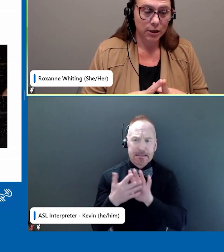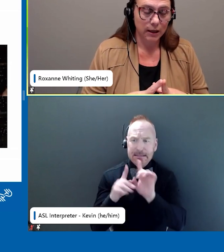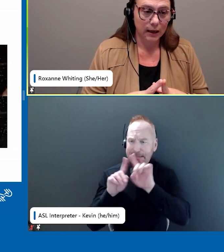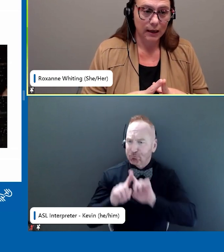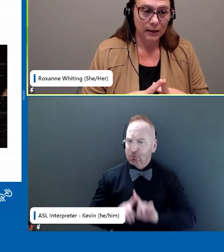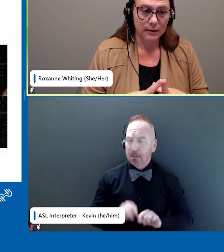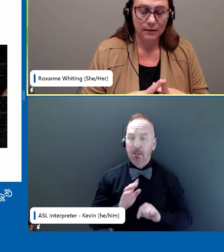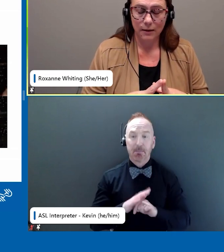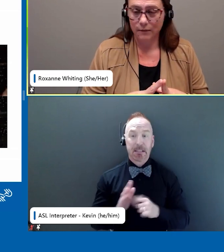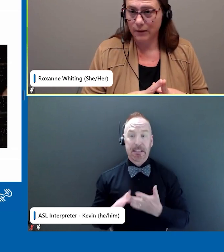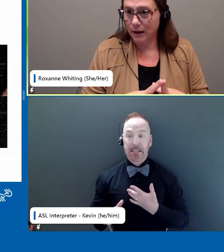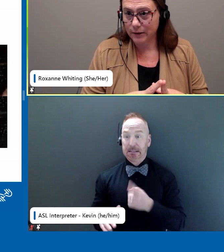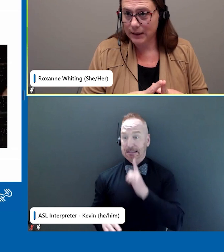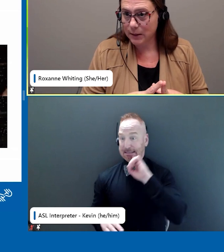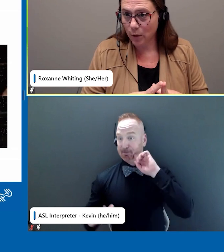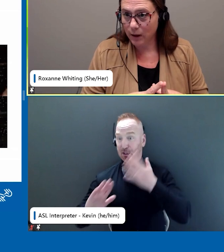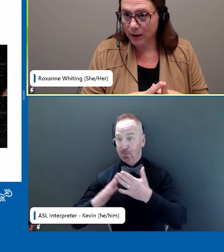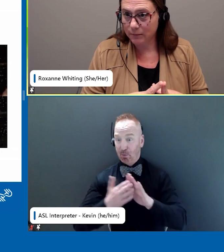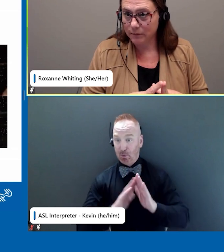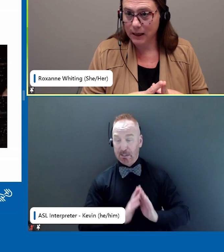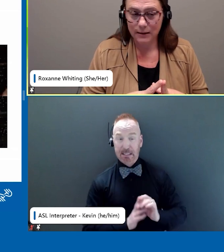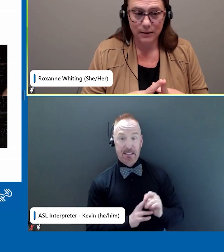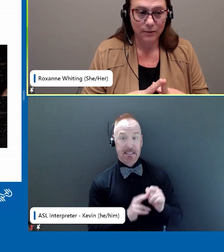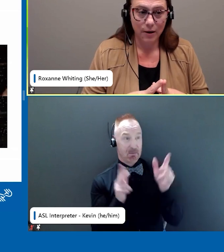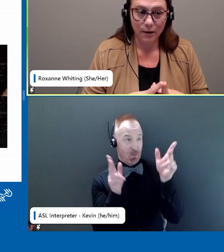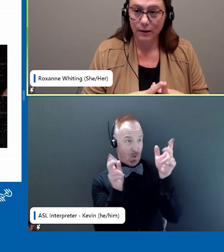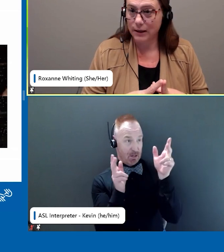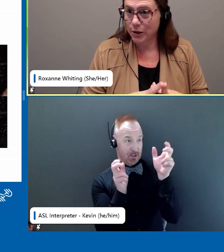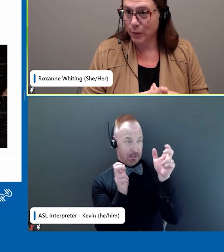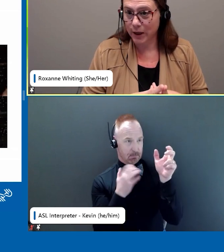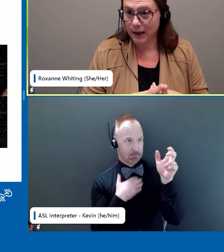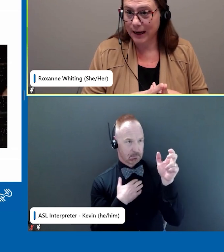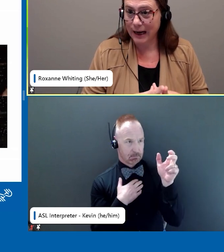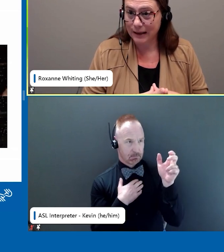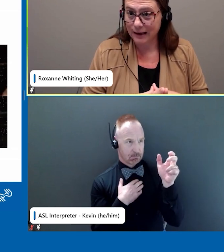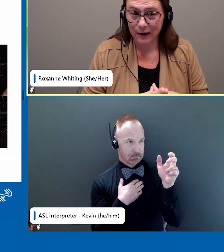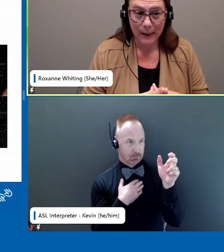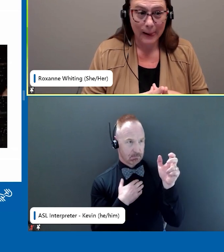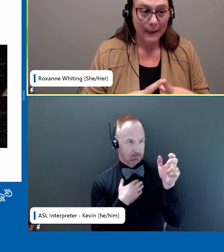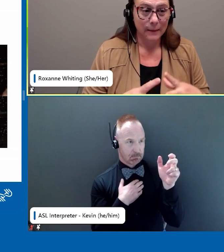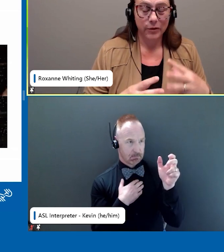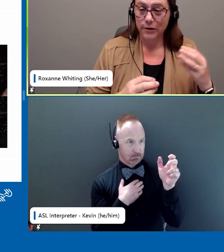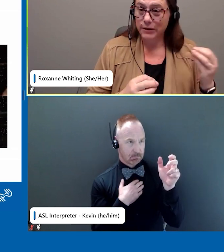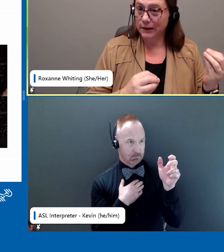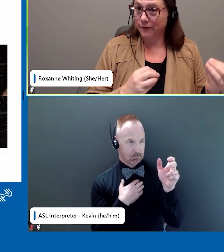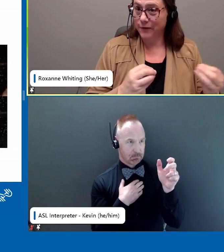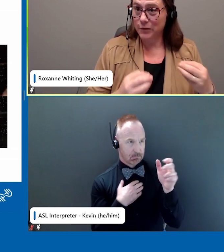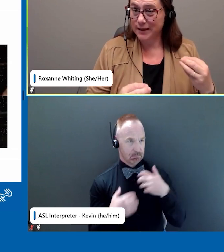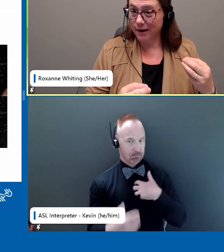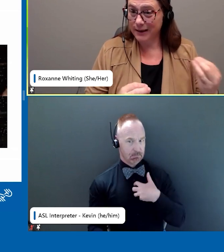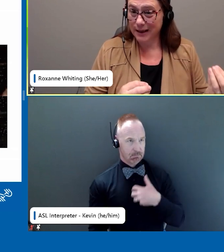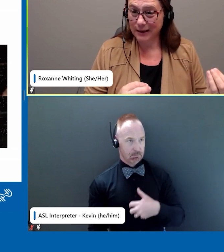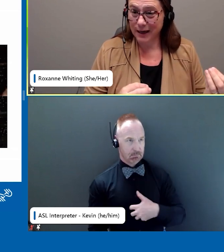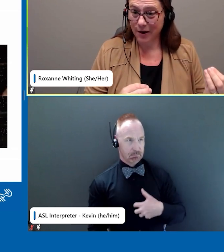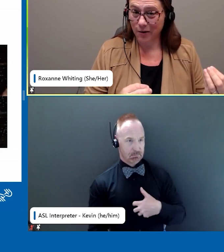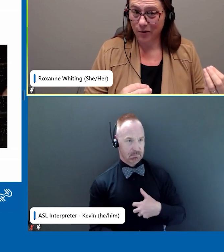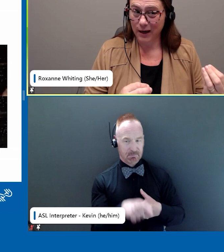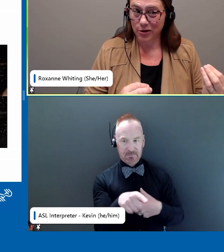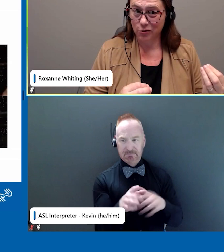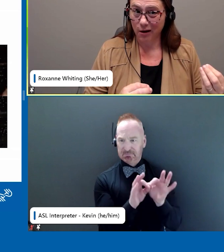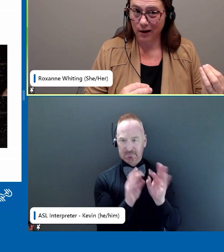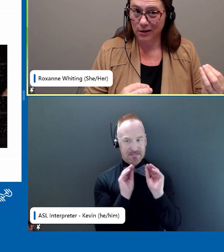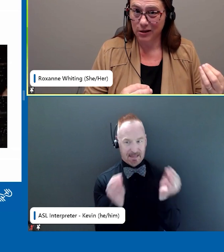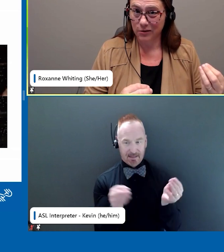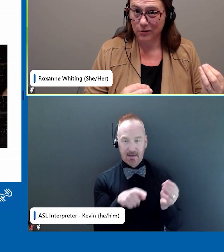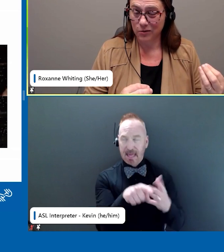is watching, it's an utter disappointment because they're not interpreting anything. They're using the few signs that they know